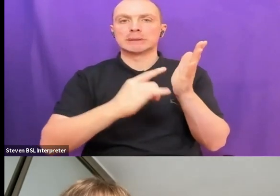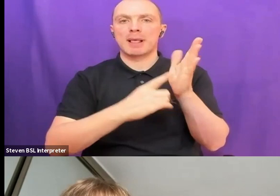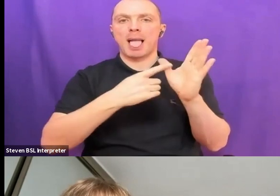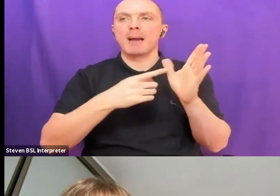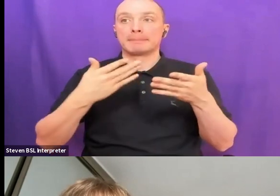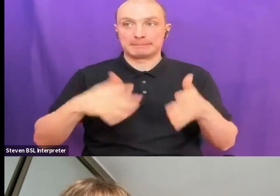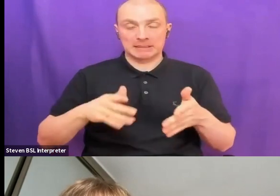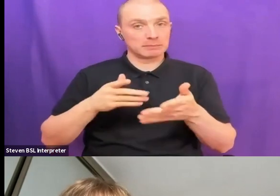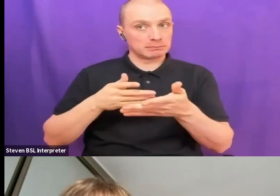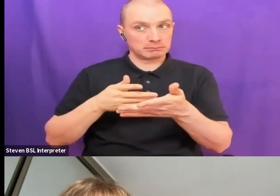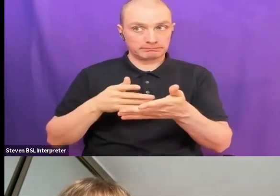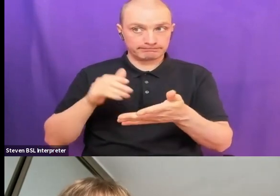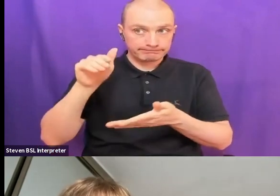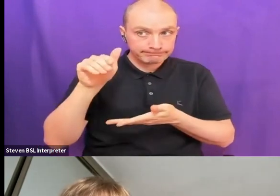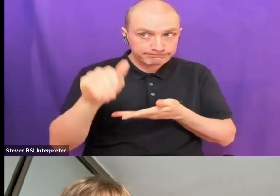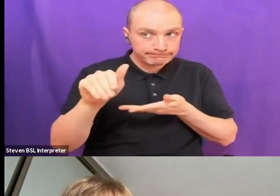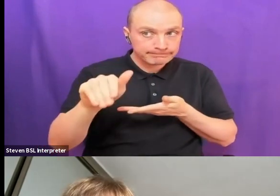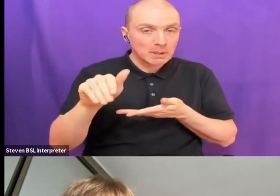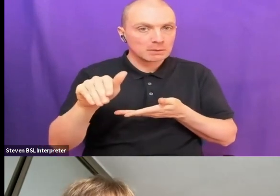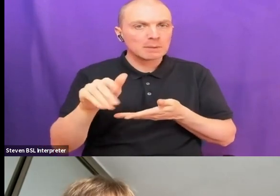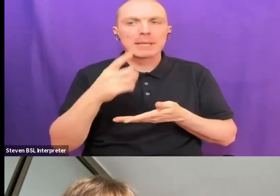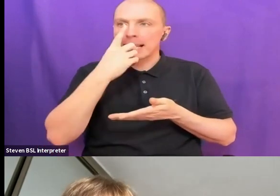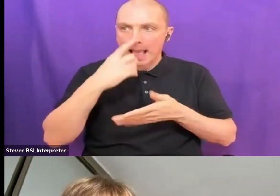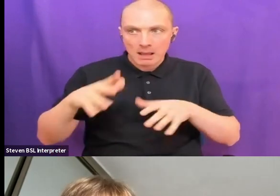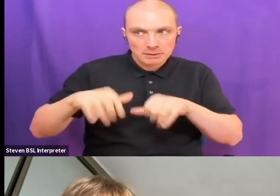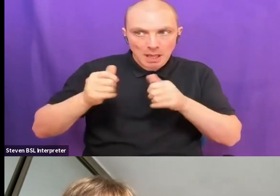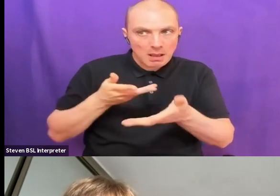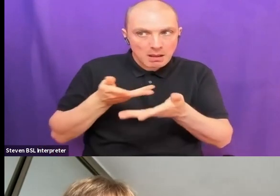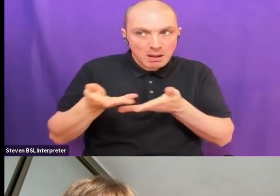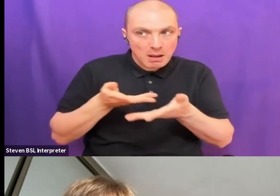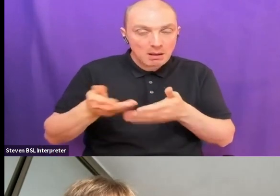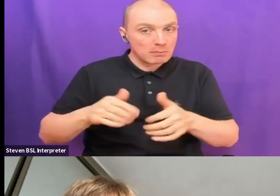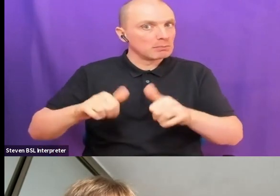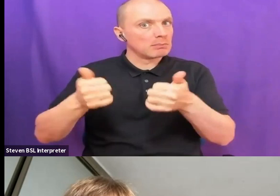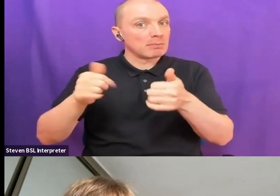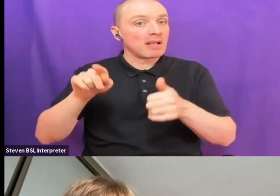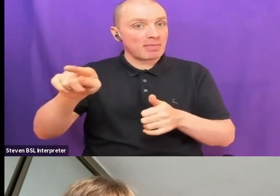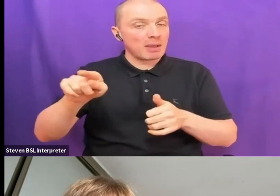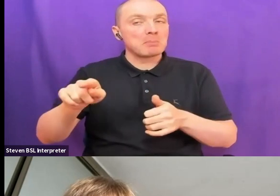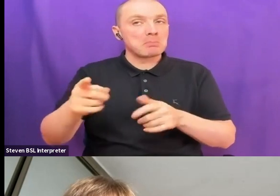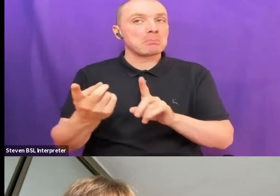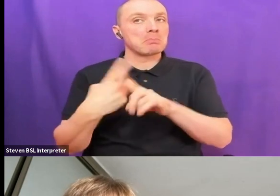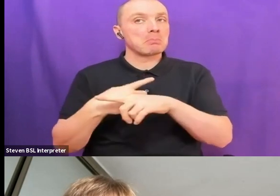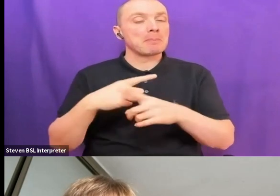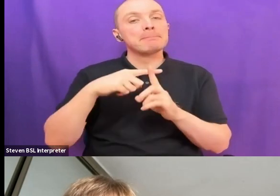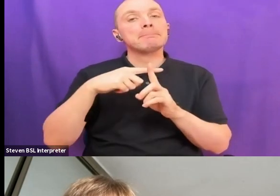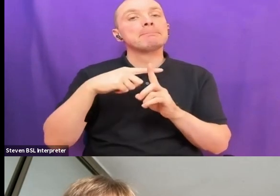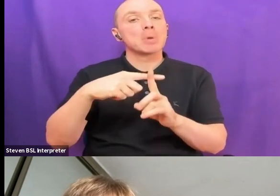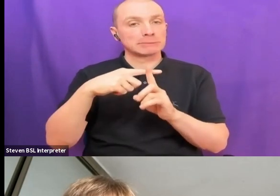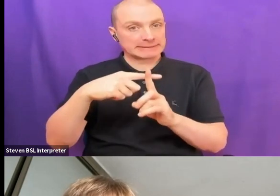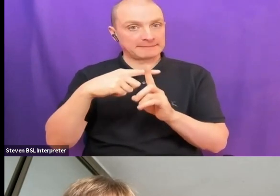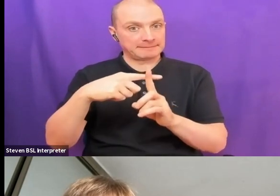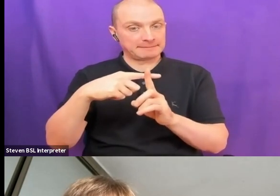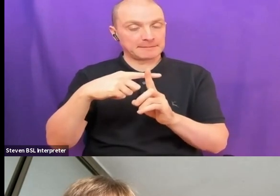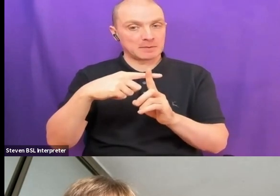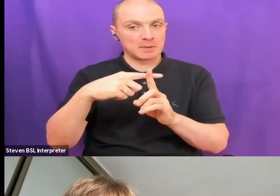neighbourhoods already, and they've done so, and they broadly endorsed the concept. However, I think the